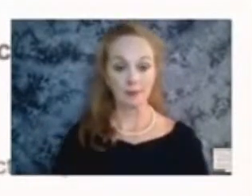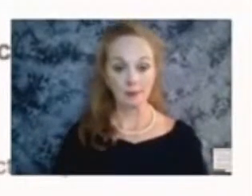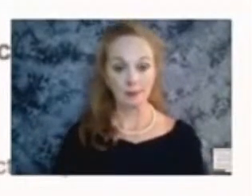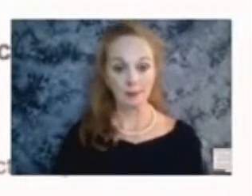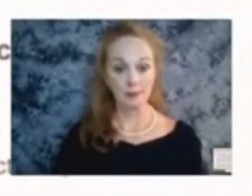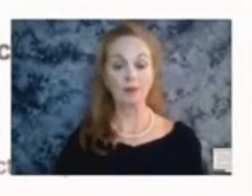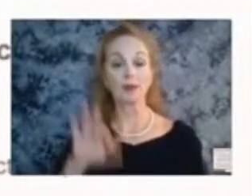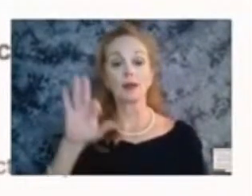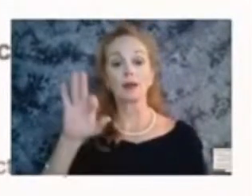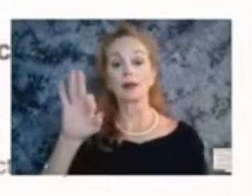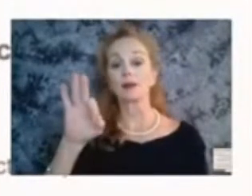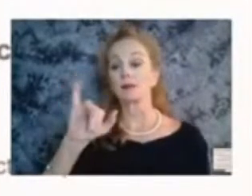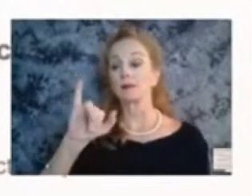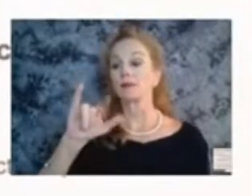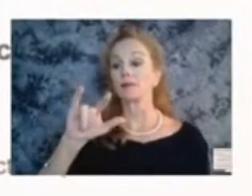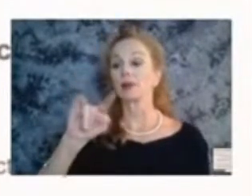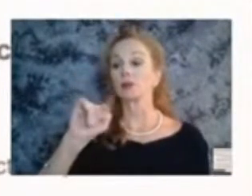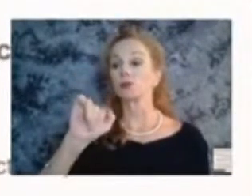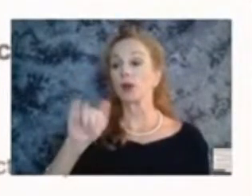Filtration.